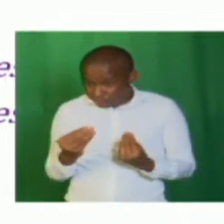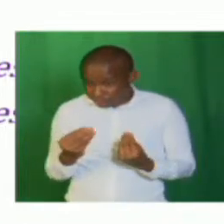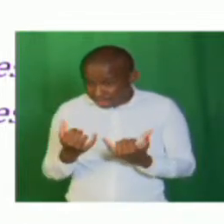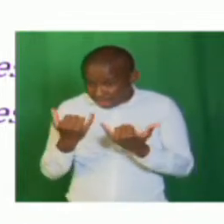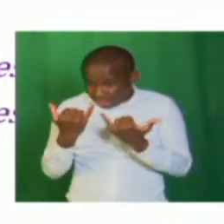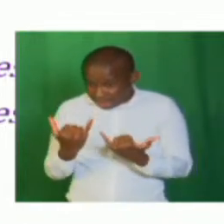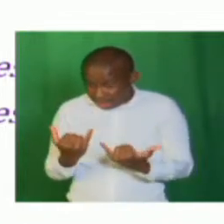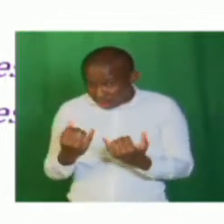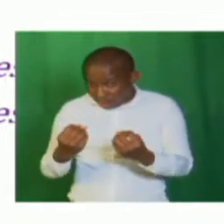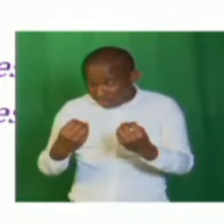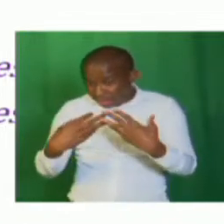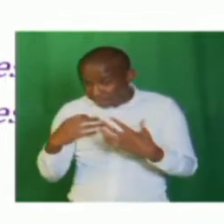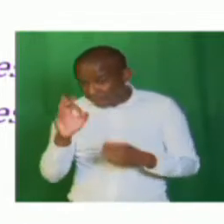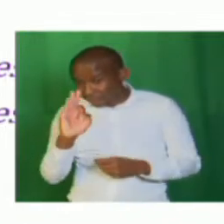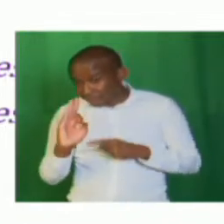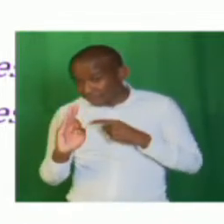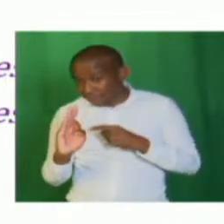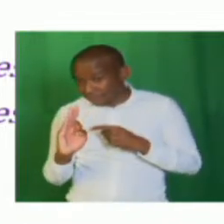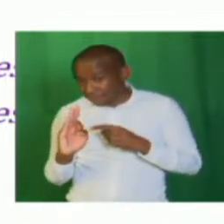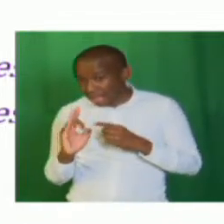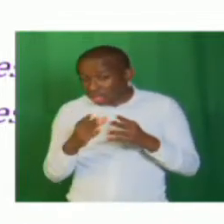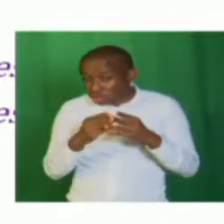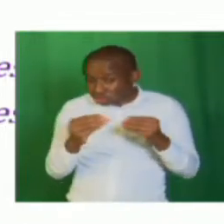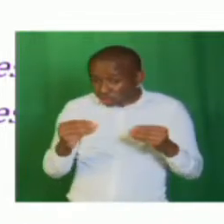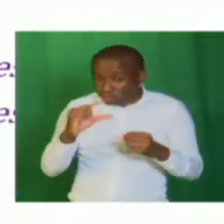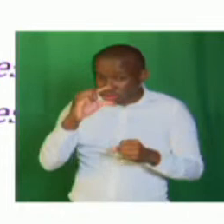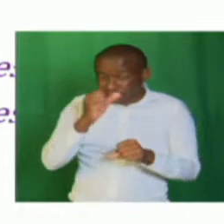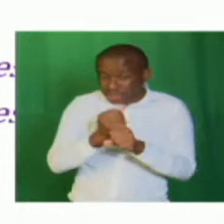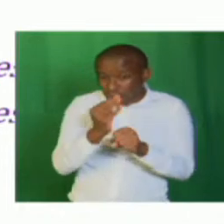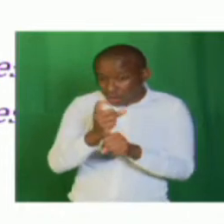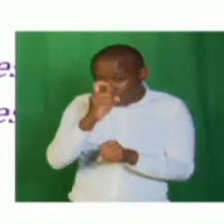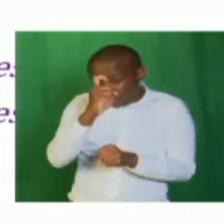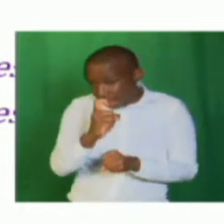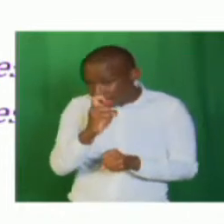we are given the functions, and then we are told that we must solve g of x.